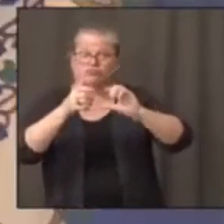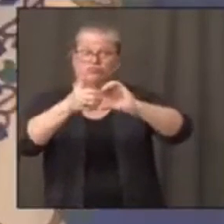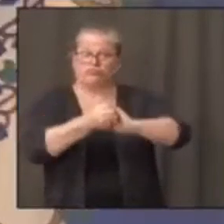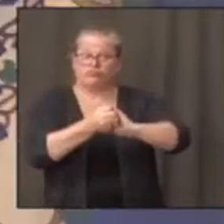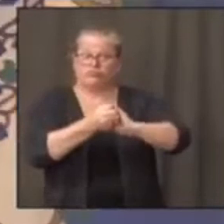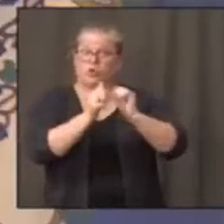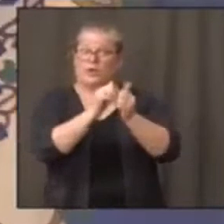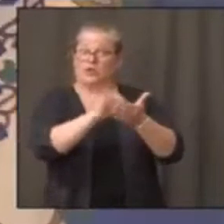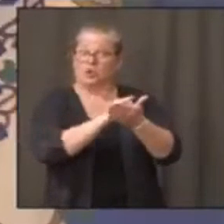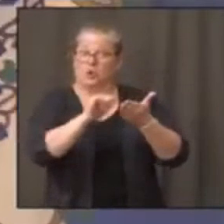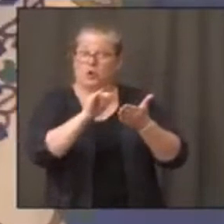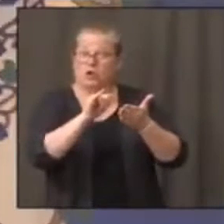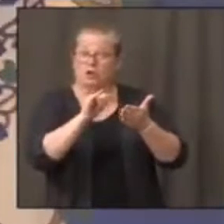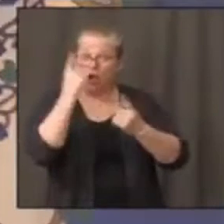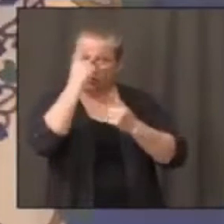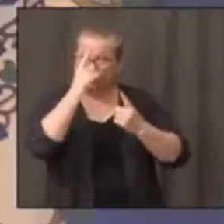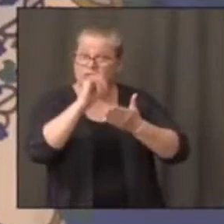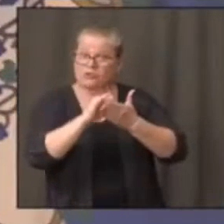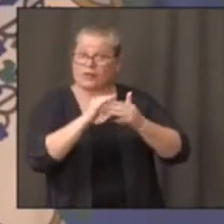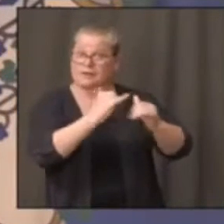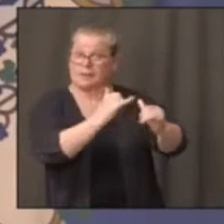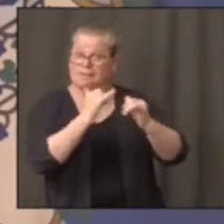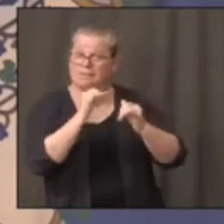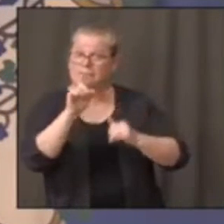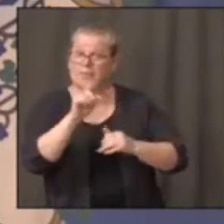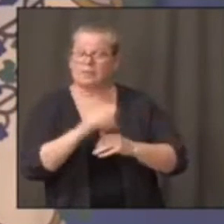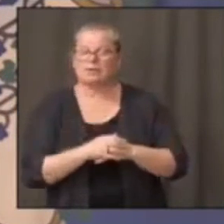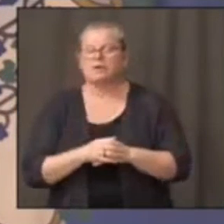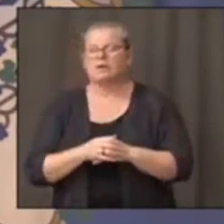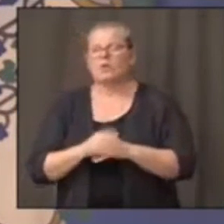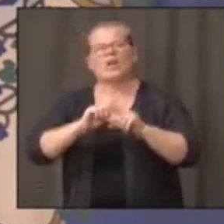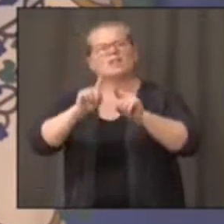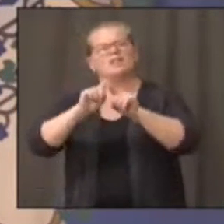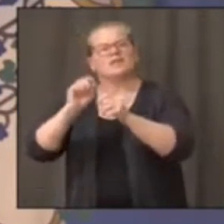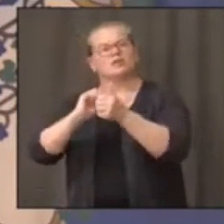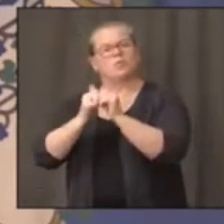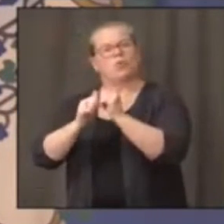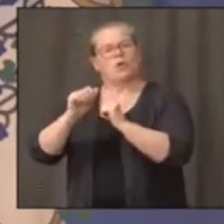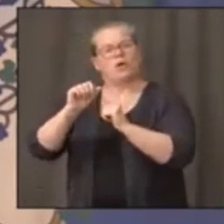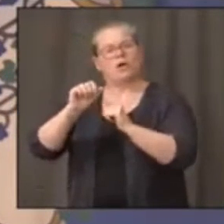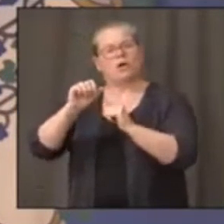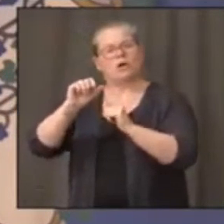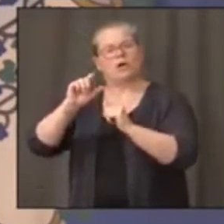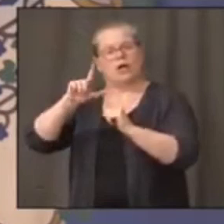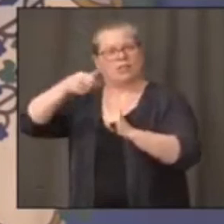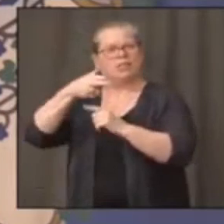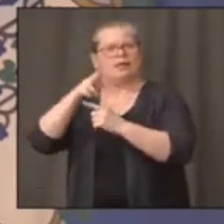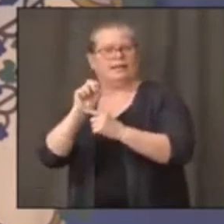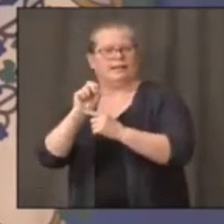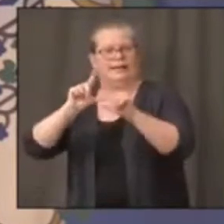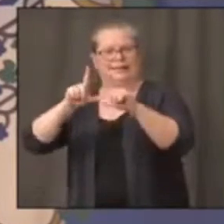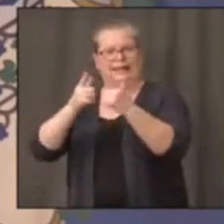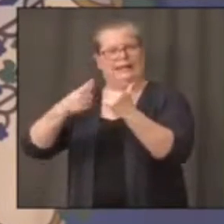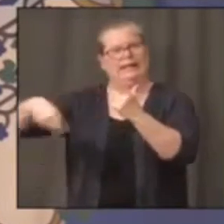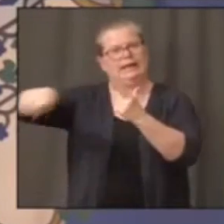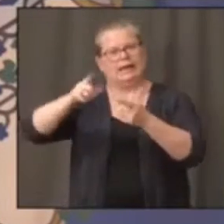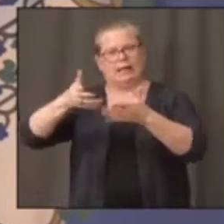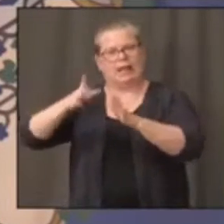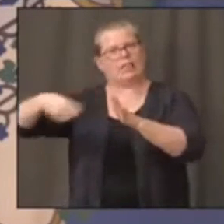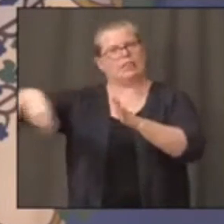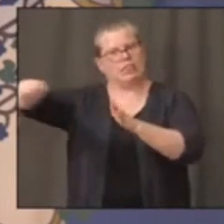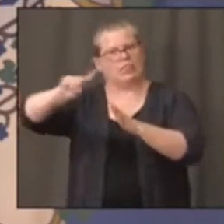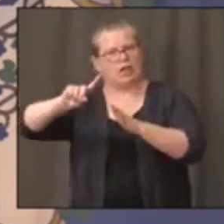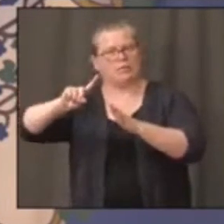Well, we'll be talking certainly to the sports leagues, help them take the lead on this. You know, my instinct is